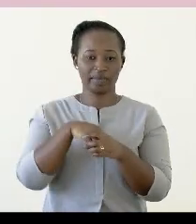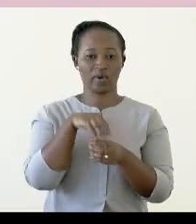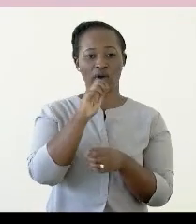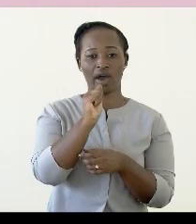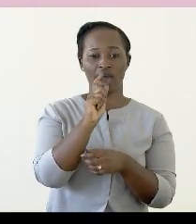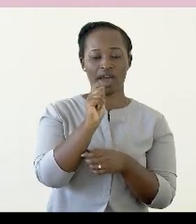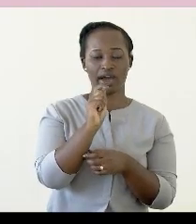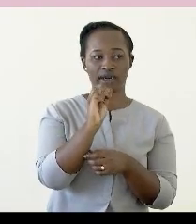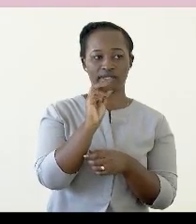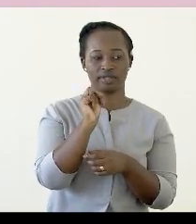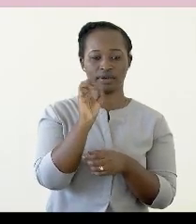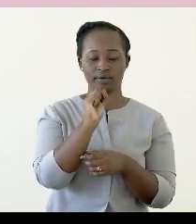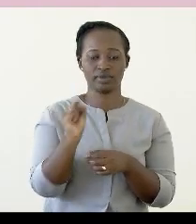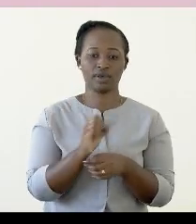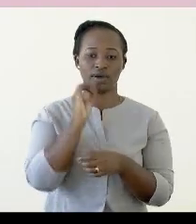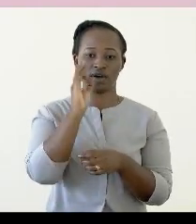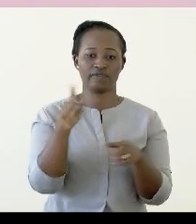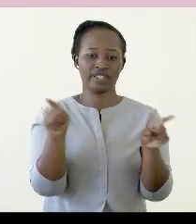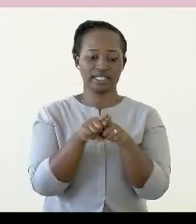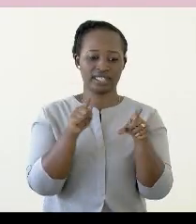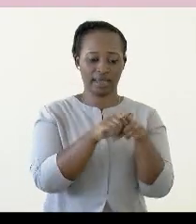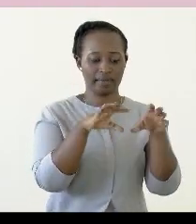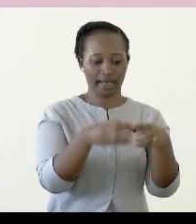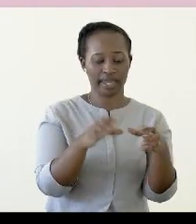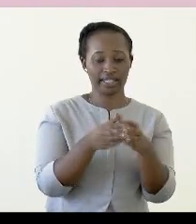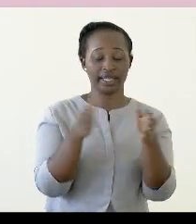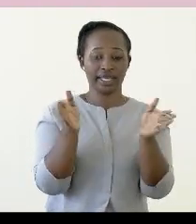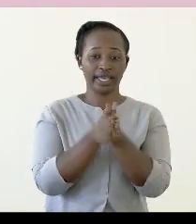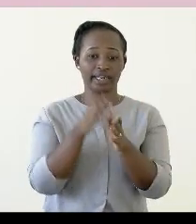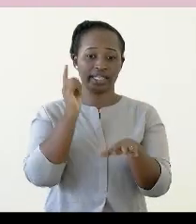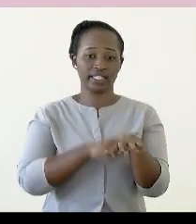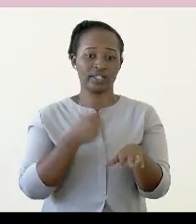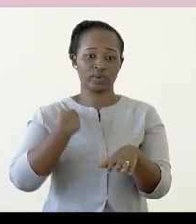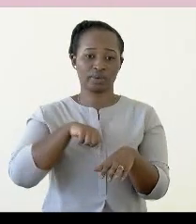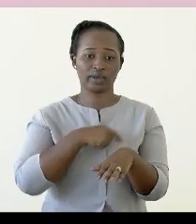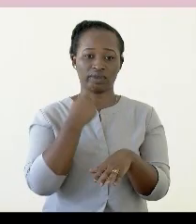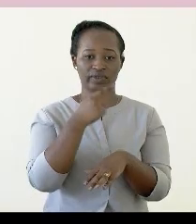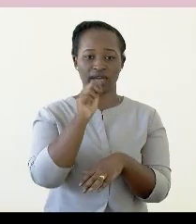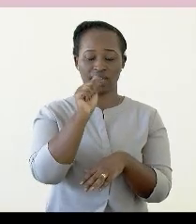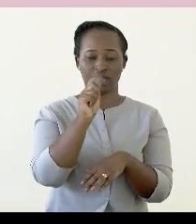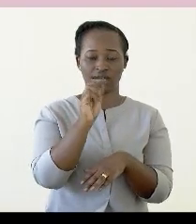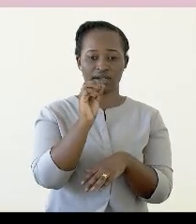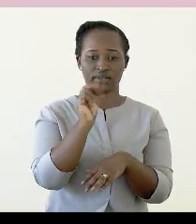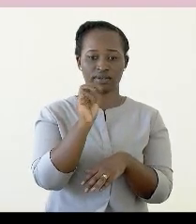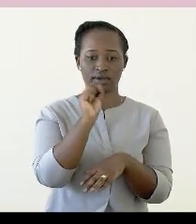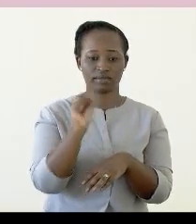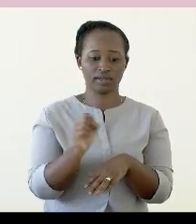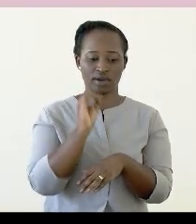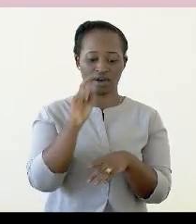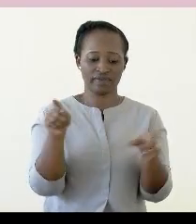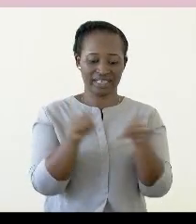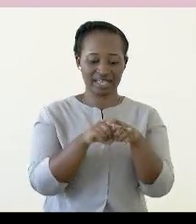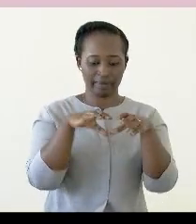atoms of the same kind. And when we say atoms of the same kind, we mean atoms which have the